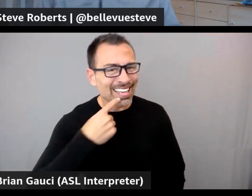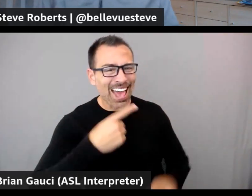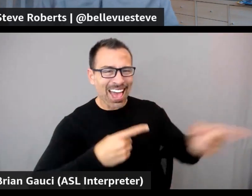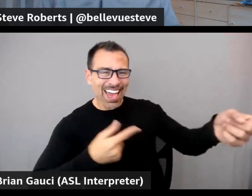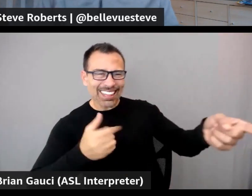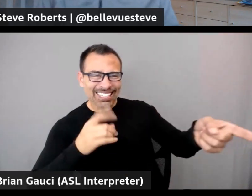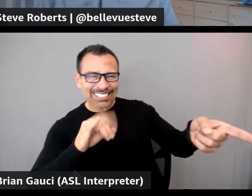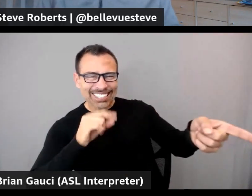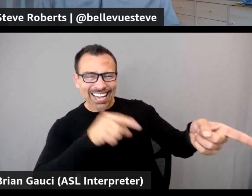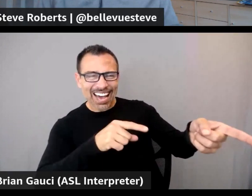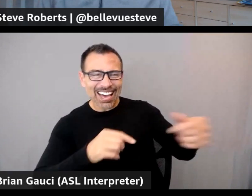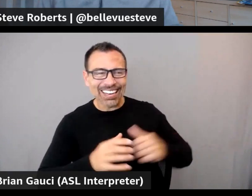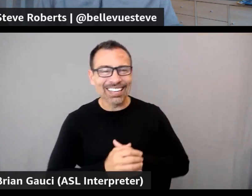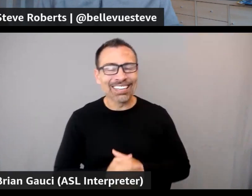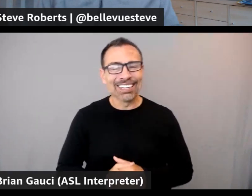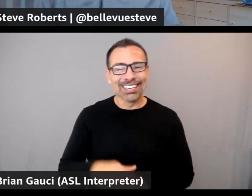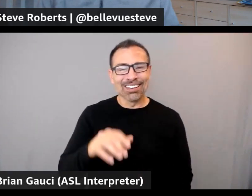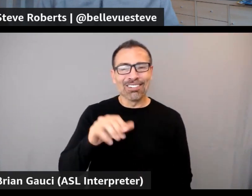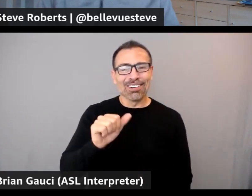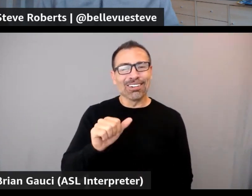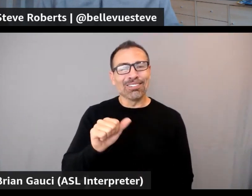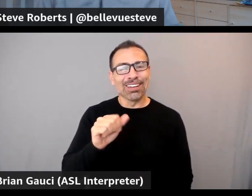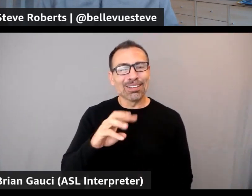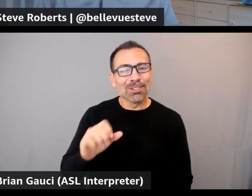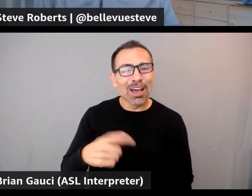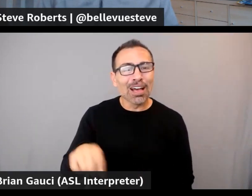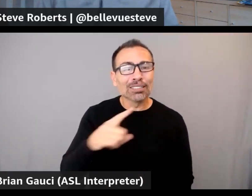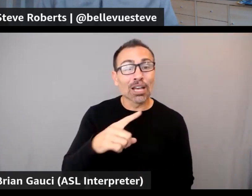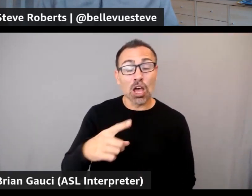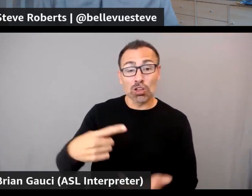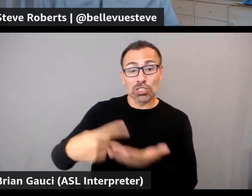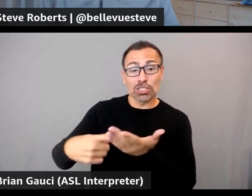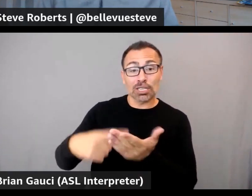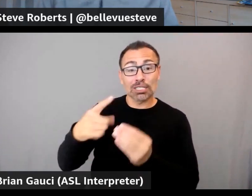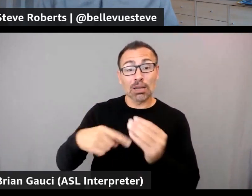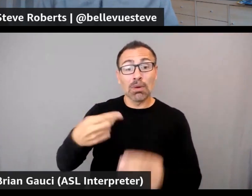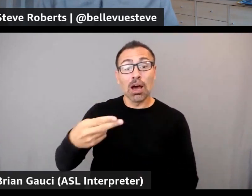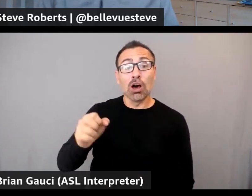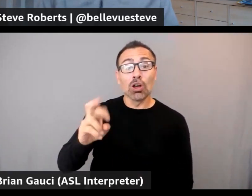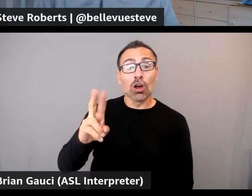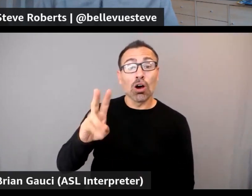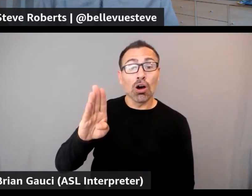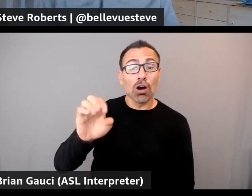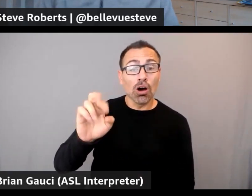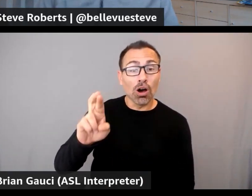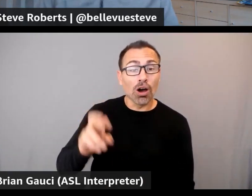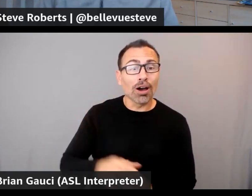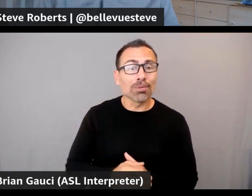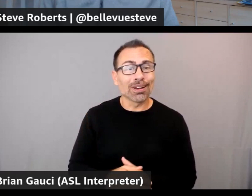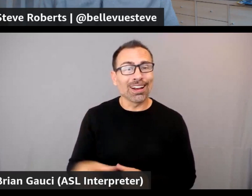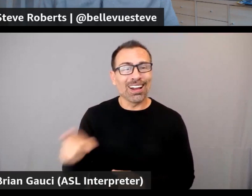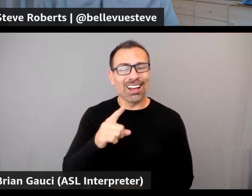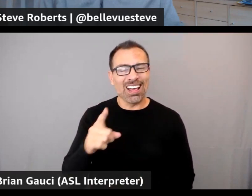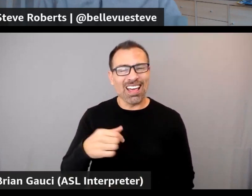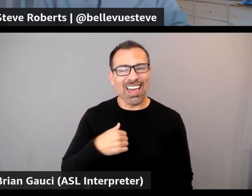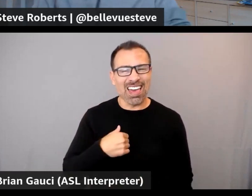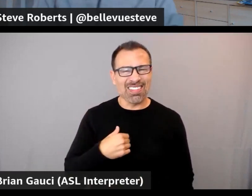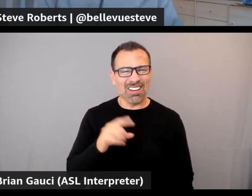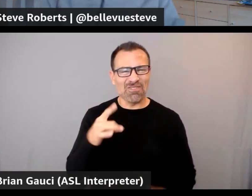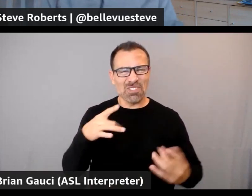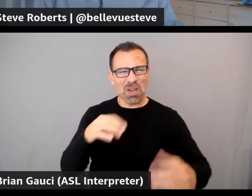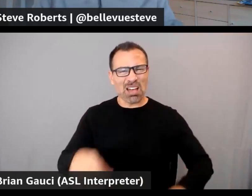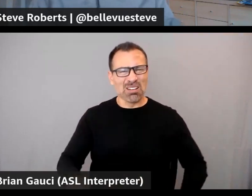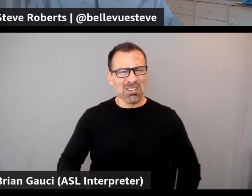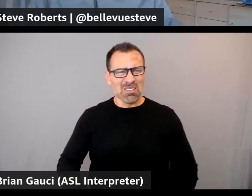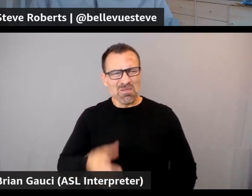AWS. We're talking about hardware," and her feedback was the most amazing feedback I've ever seen. It was hardware. And